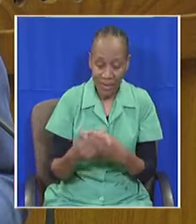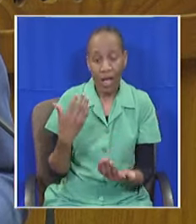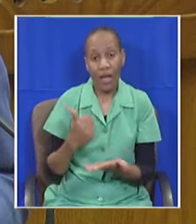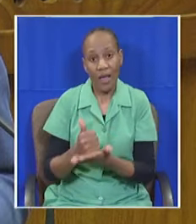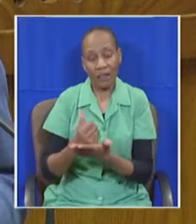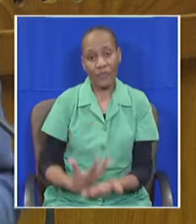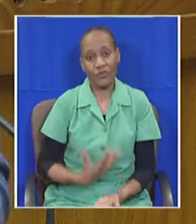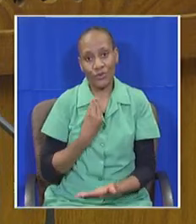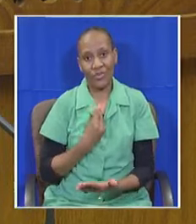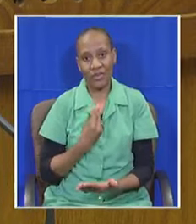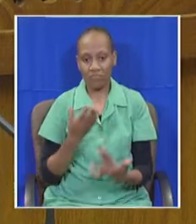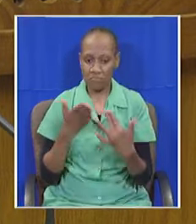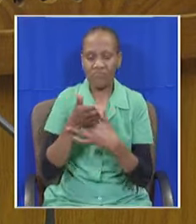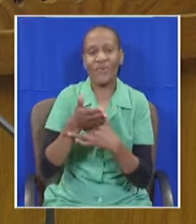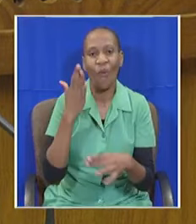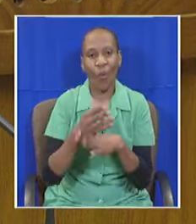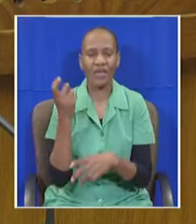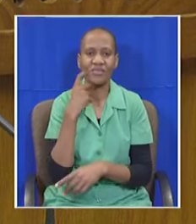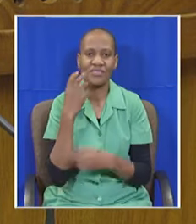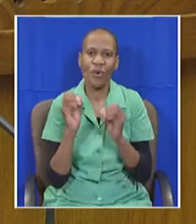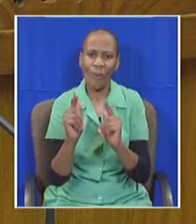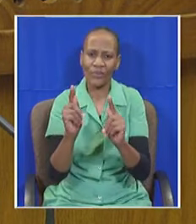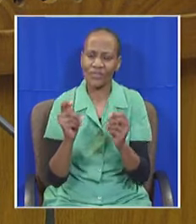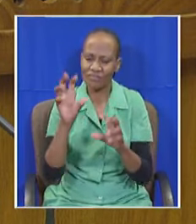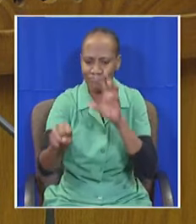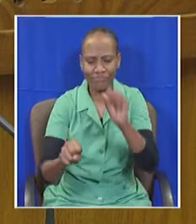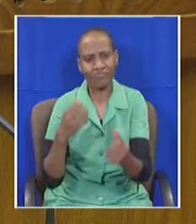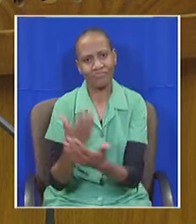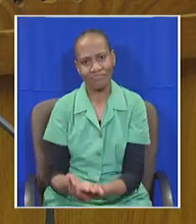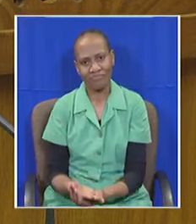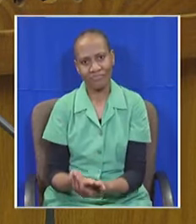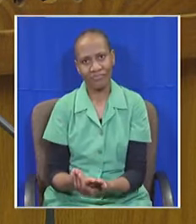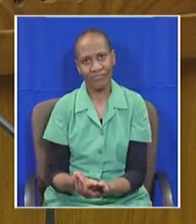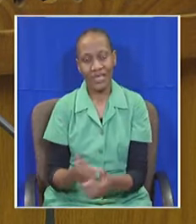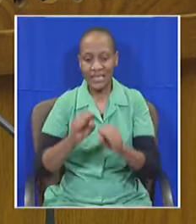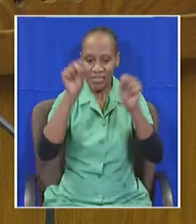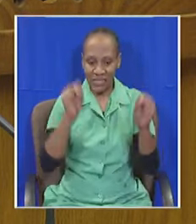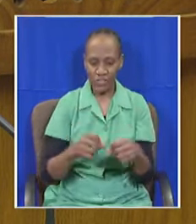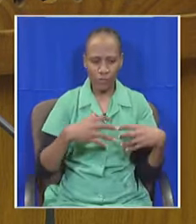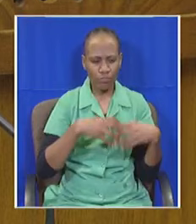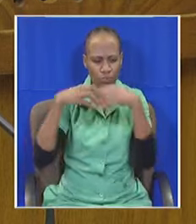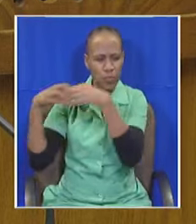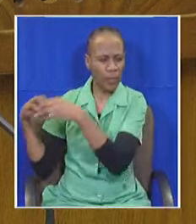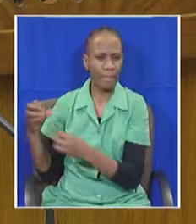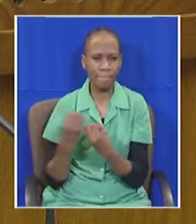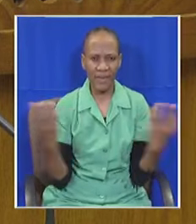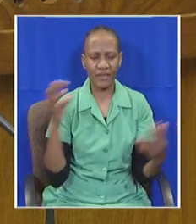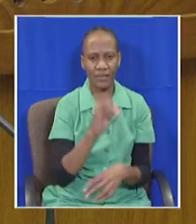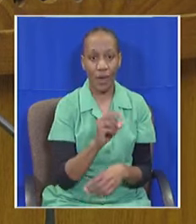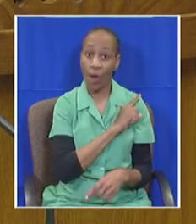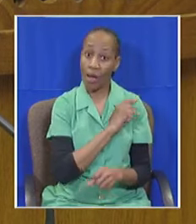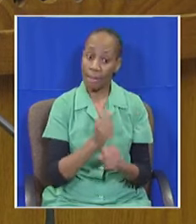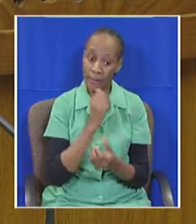more eligible for employment opportunities. We are putting systems in place to ensure that the output from these